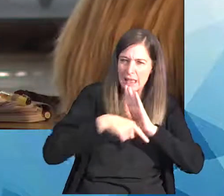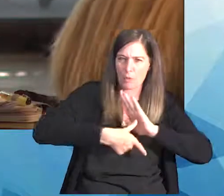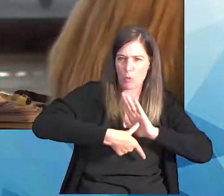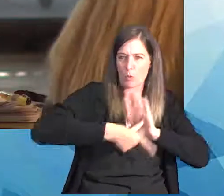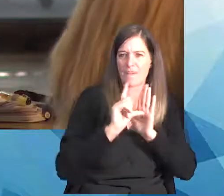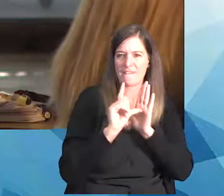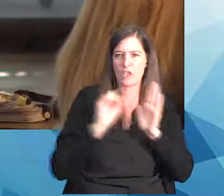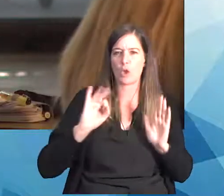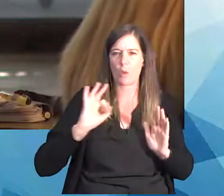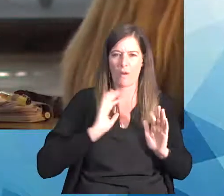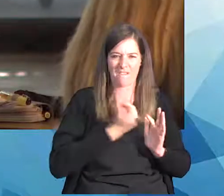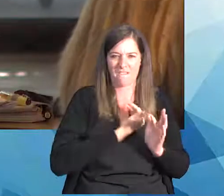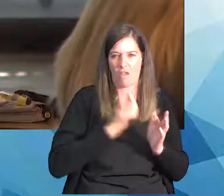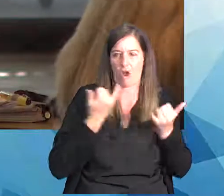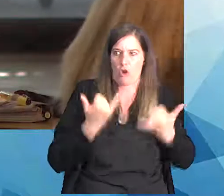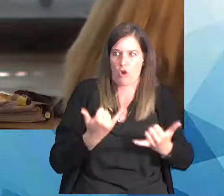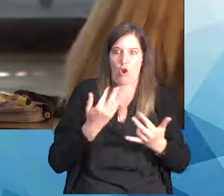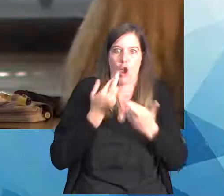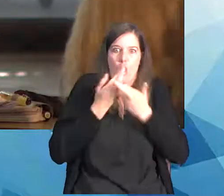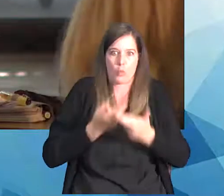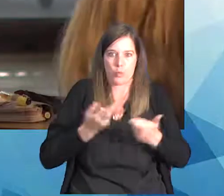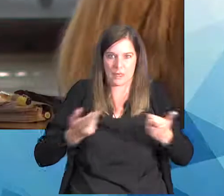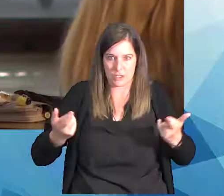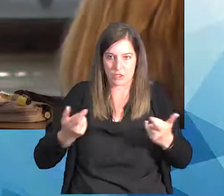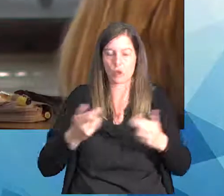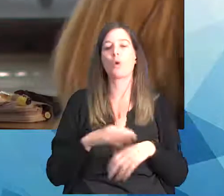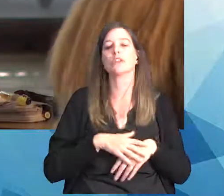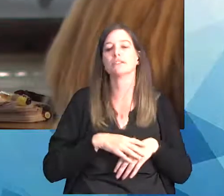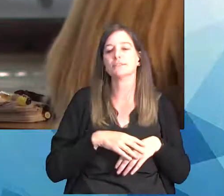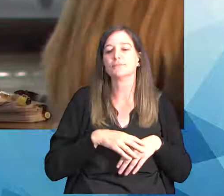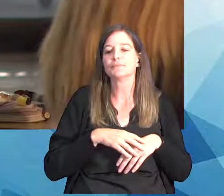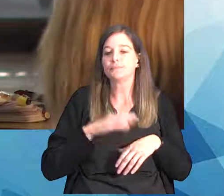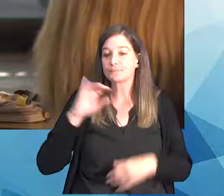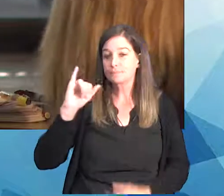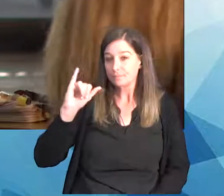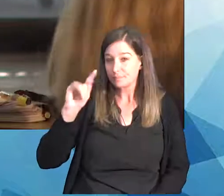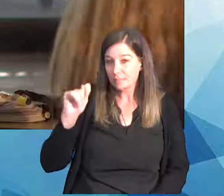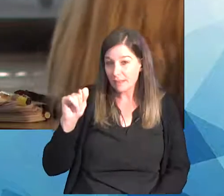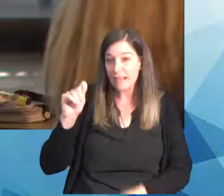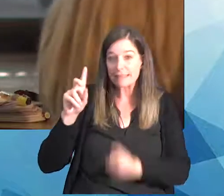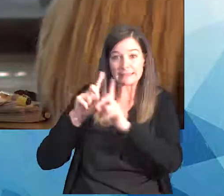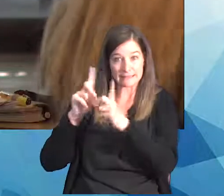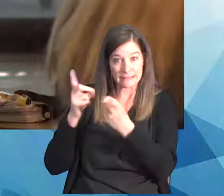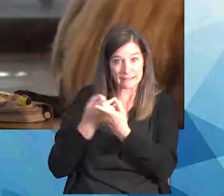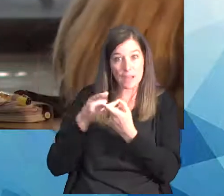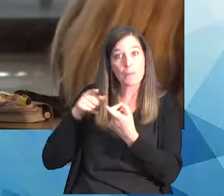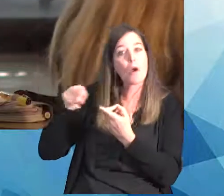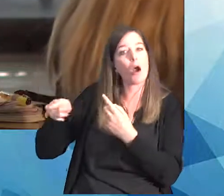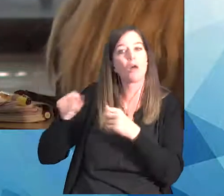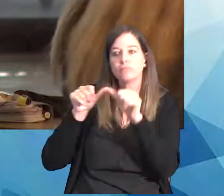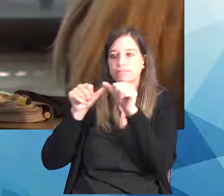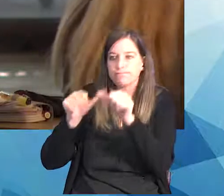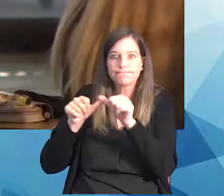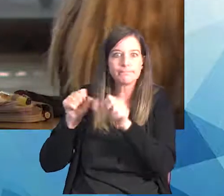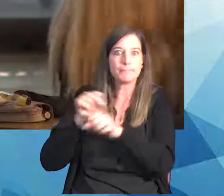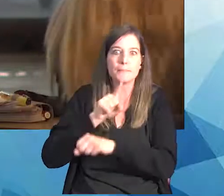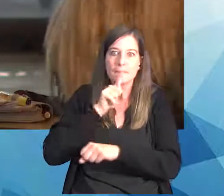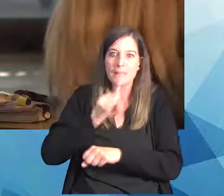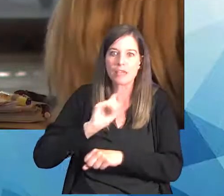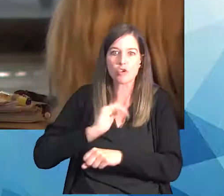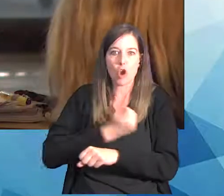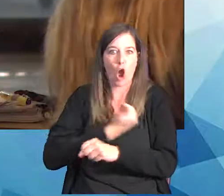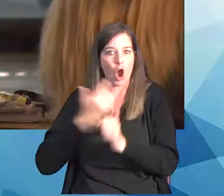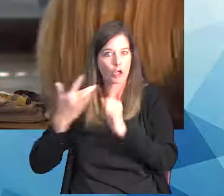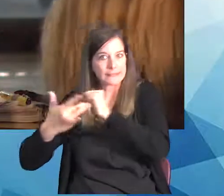pertains to the day-to-day responsibilities, the IT department continuously makes sure that our technology infrastructure